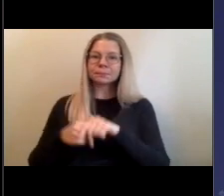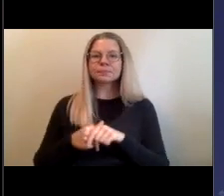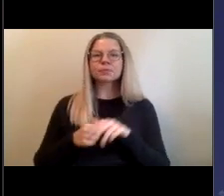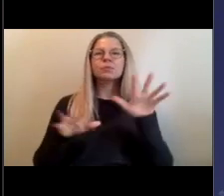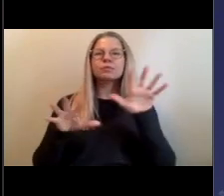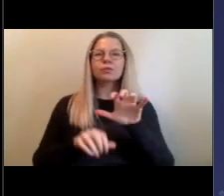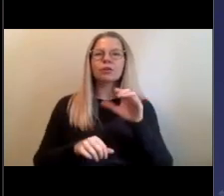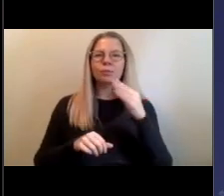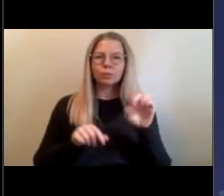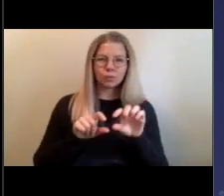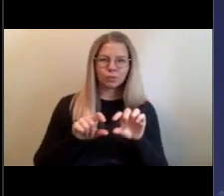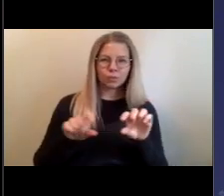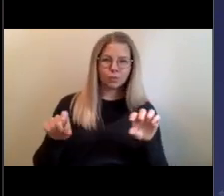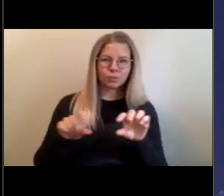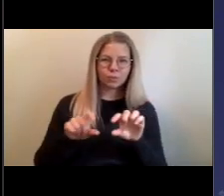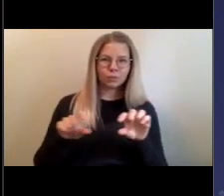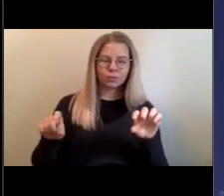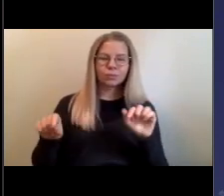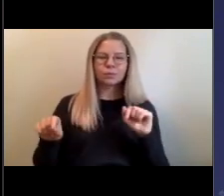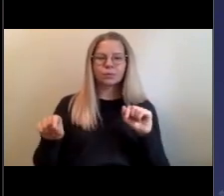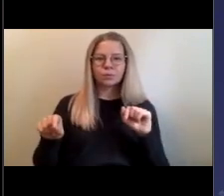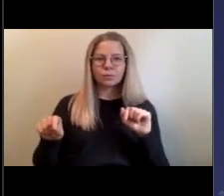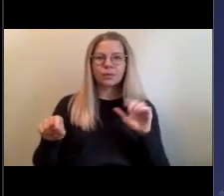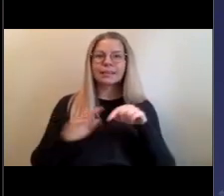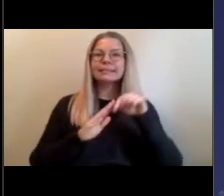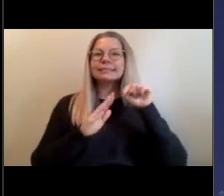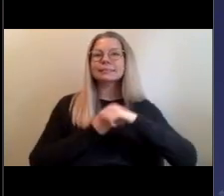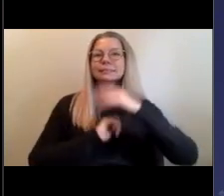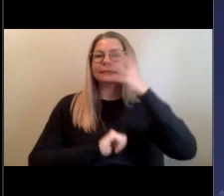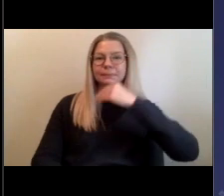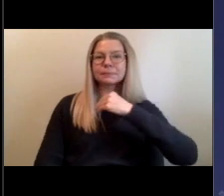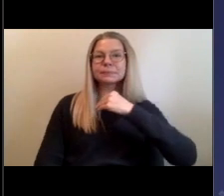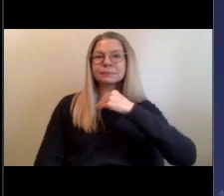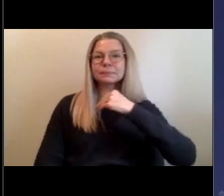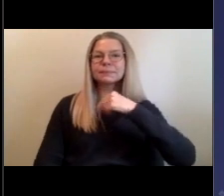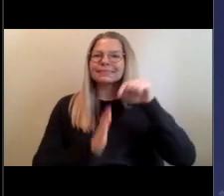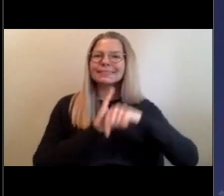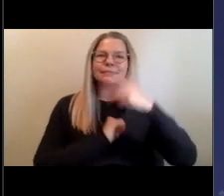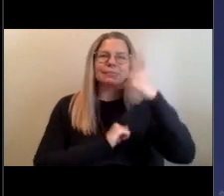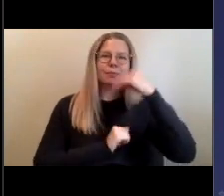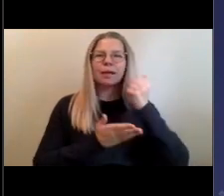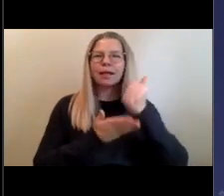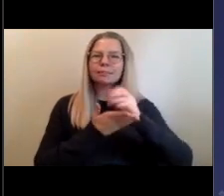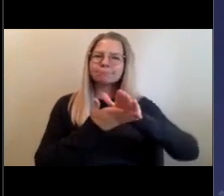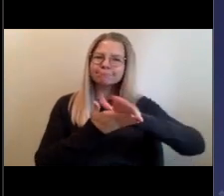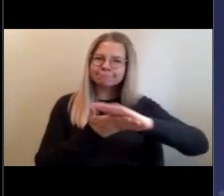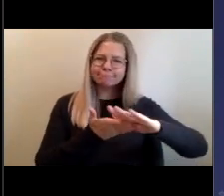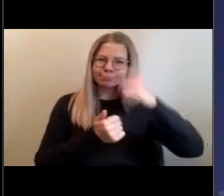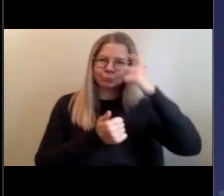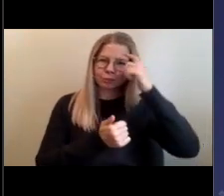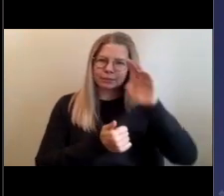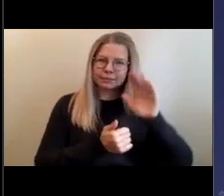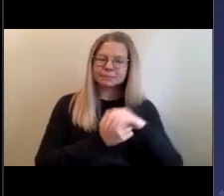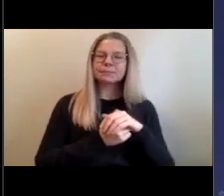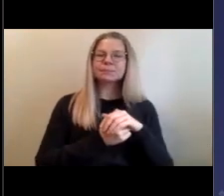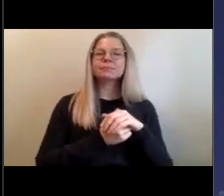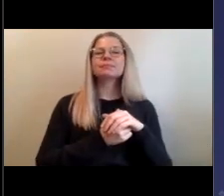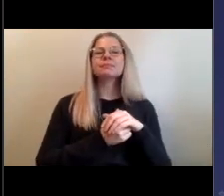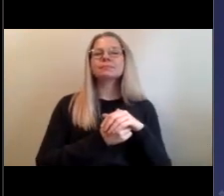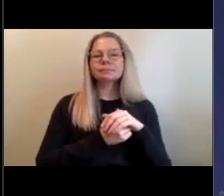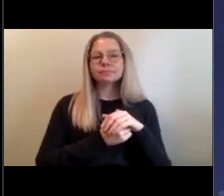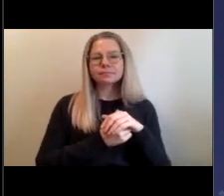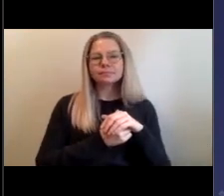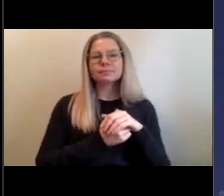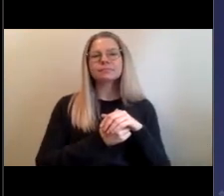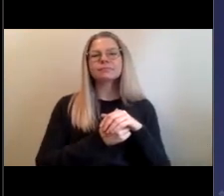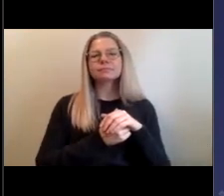blue on the bottom here. This is deep sleep. That's the sleep that washes the brain. You can see a dramatic improvement in the